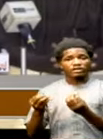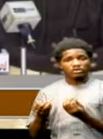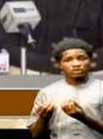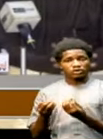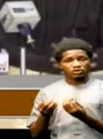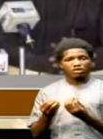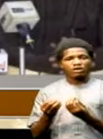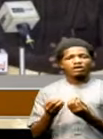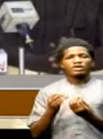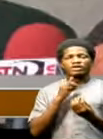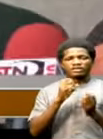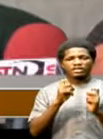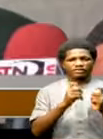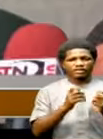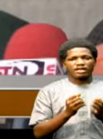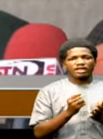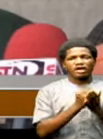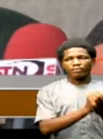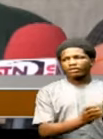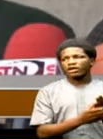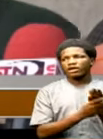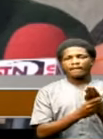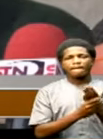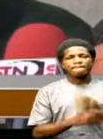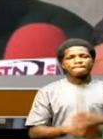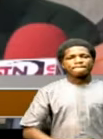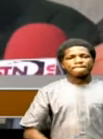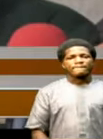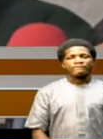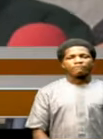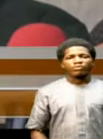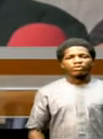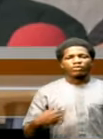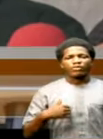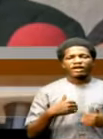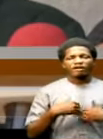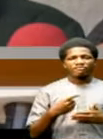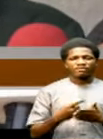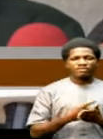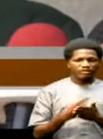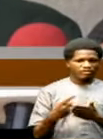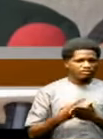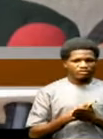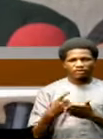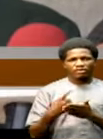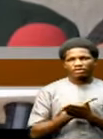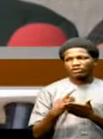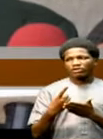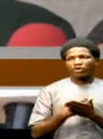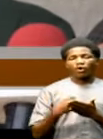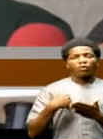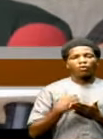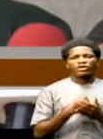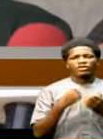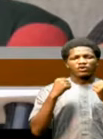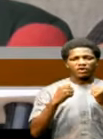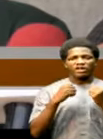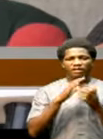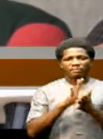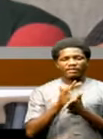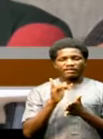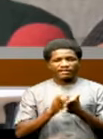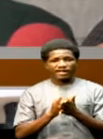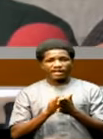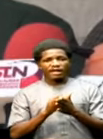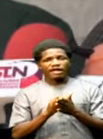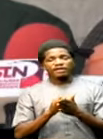giving a helping hand. We have discussed backward and forward at the civil society level. We strongly believe that at this